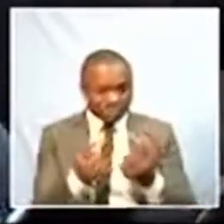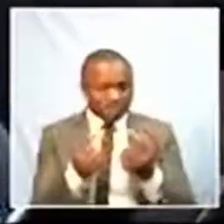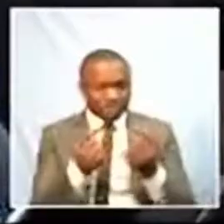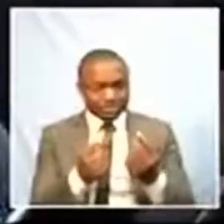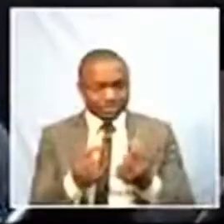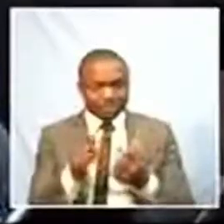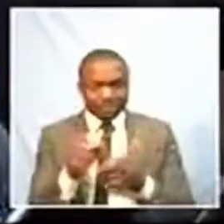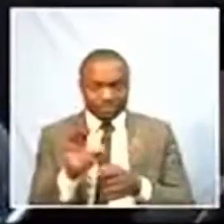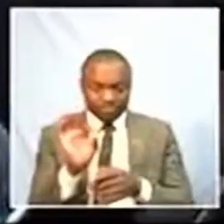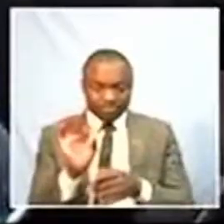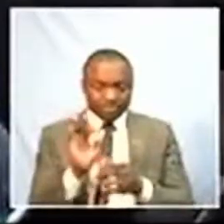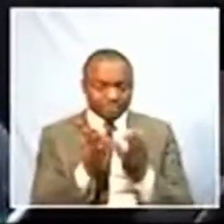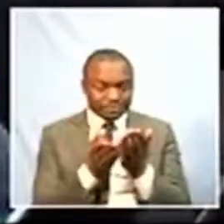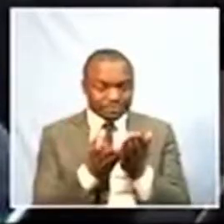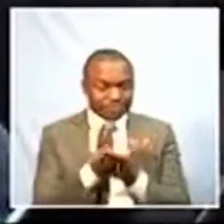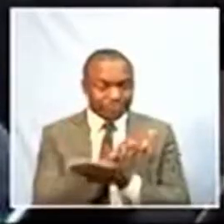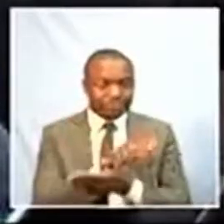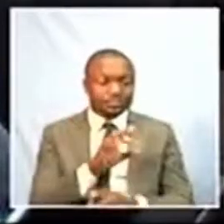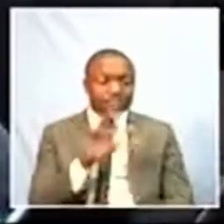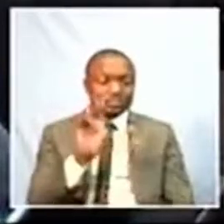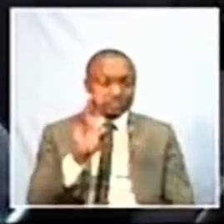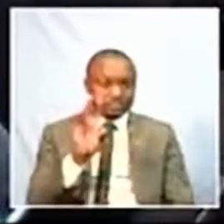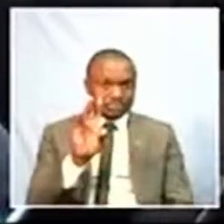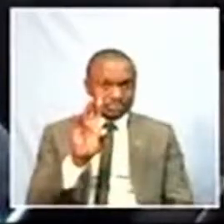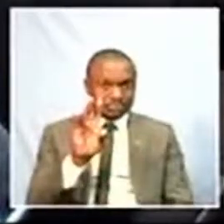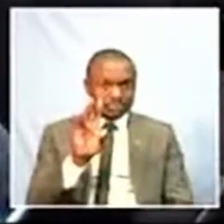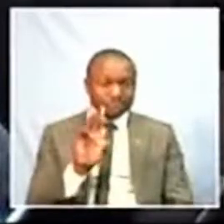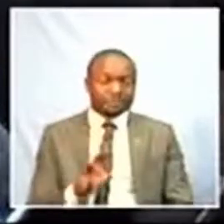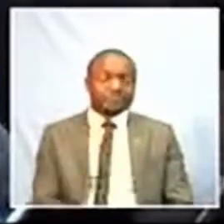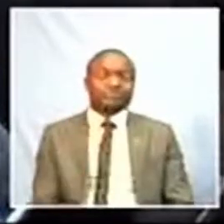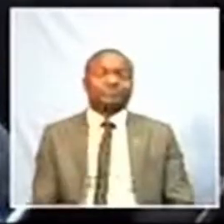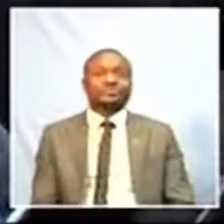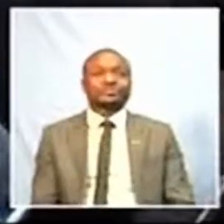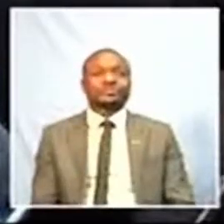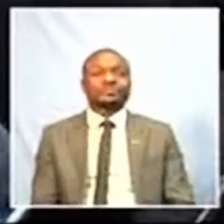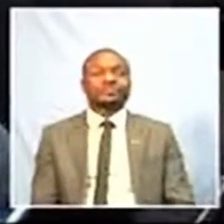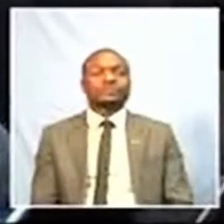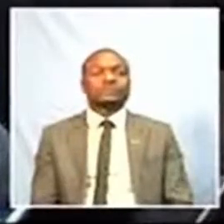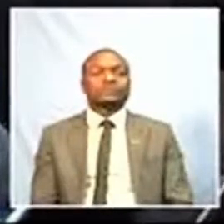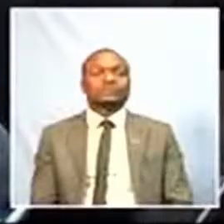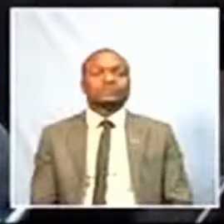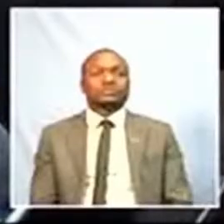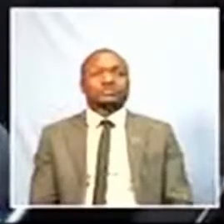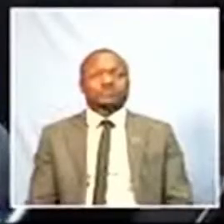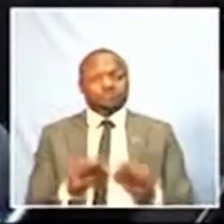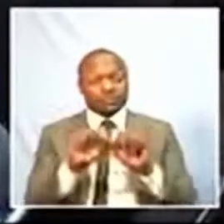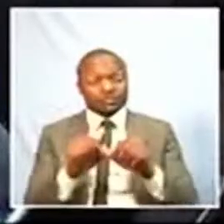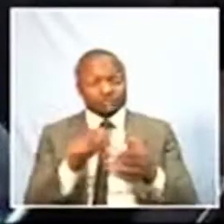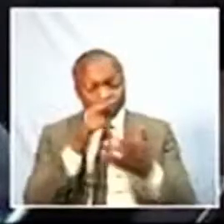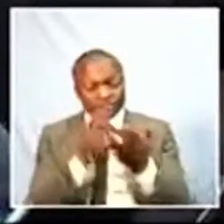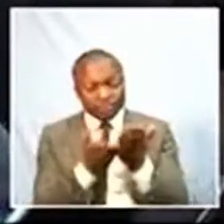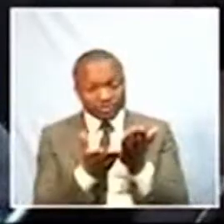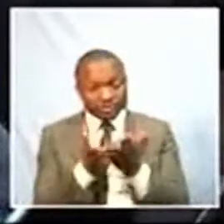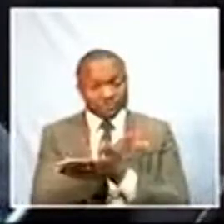Just a sample, page 7. Page 7. Let's go to page 7,